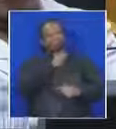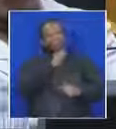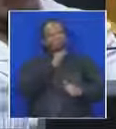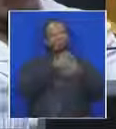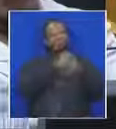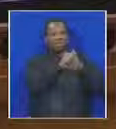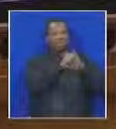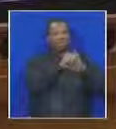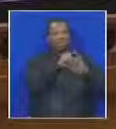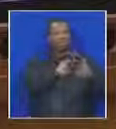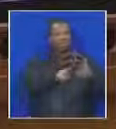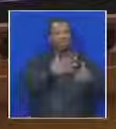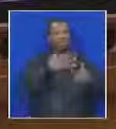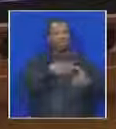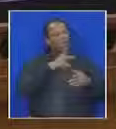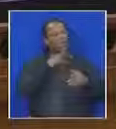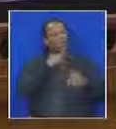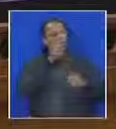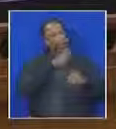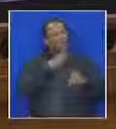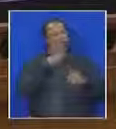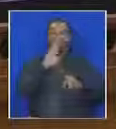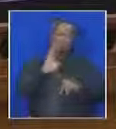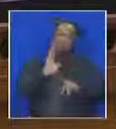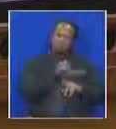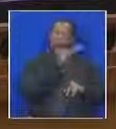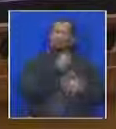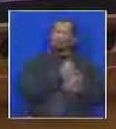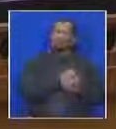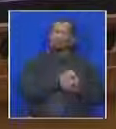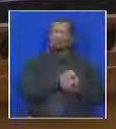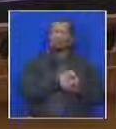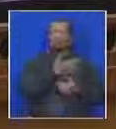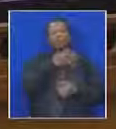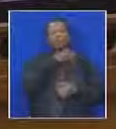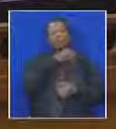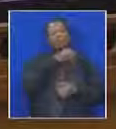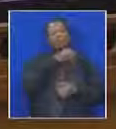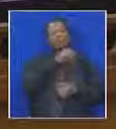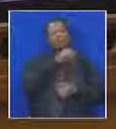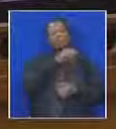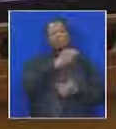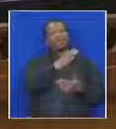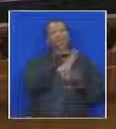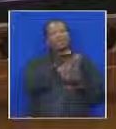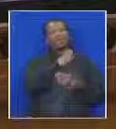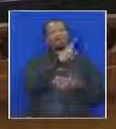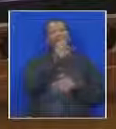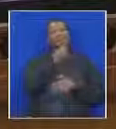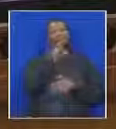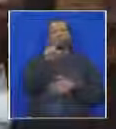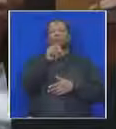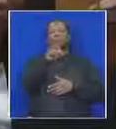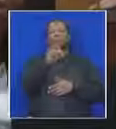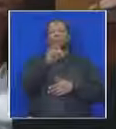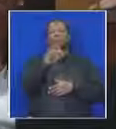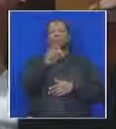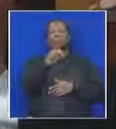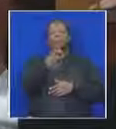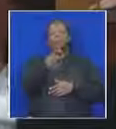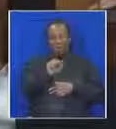his removal. President Zuma, the ANC, and the world over must know that South